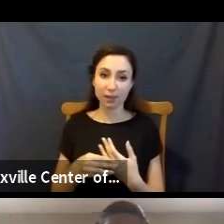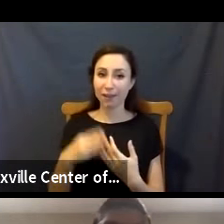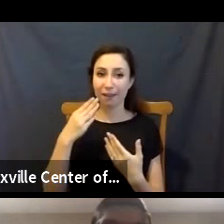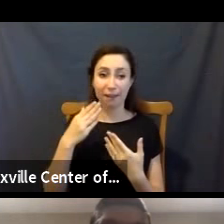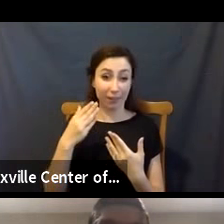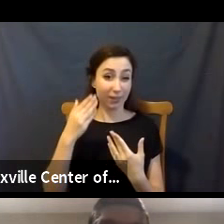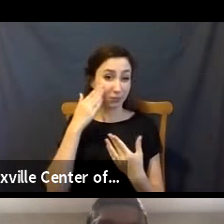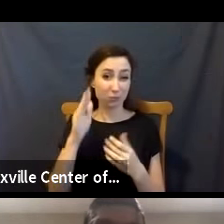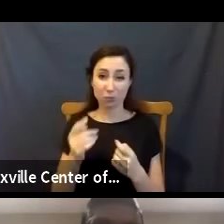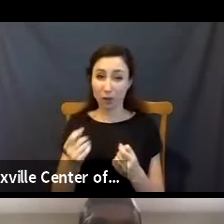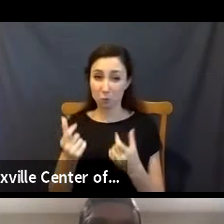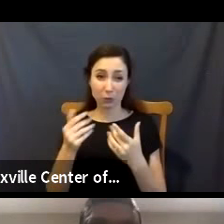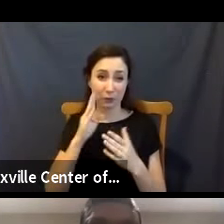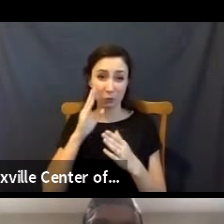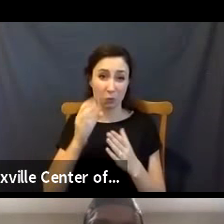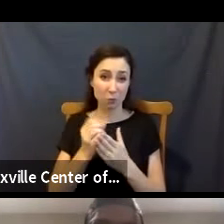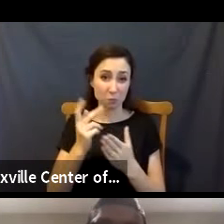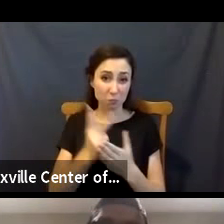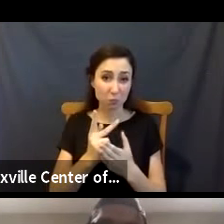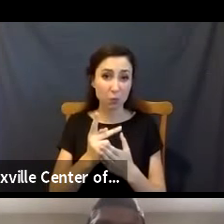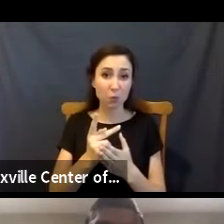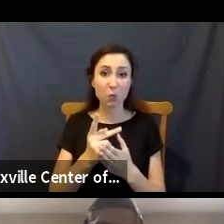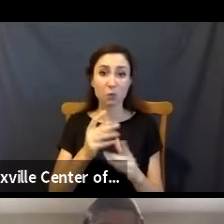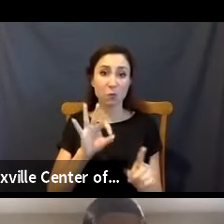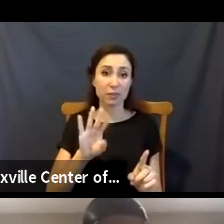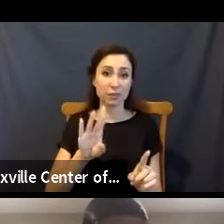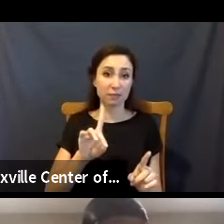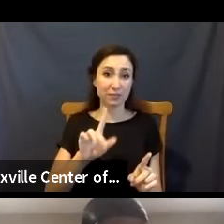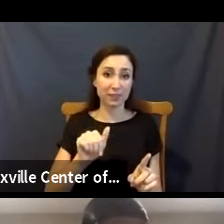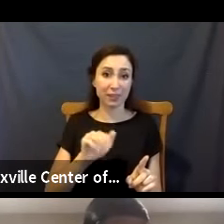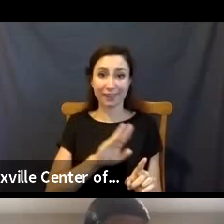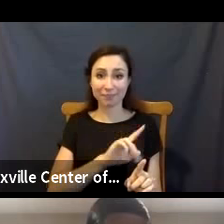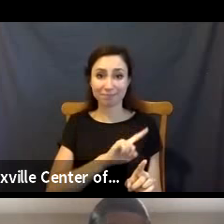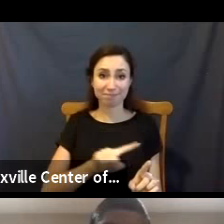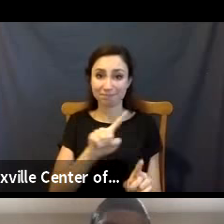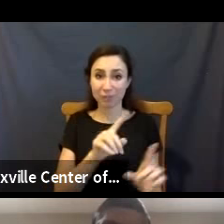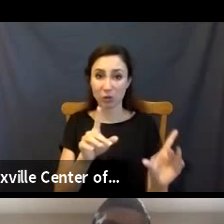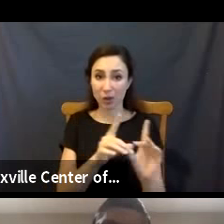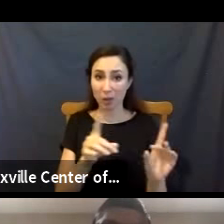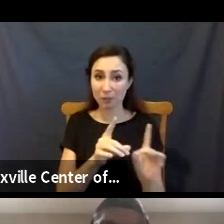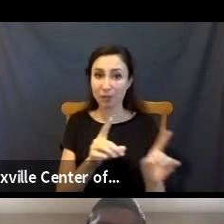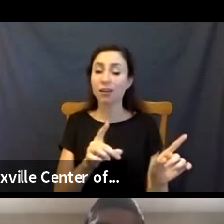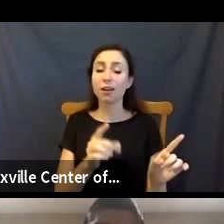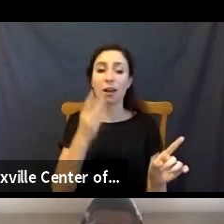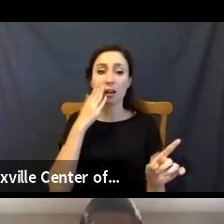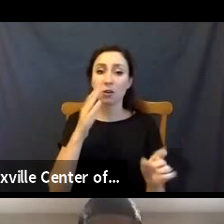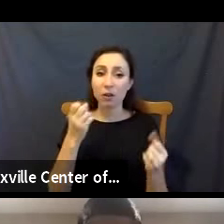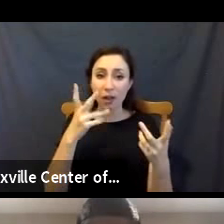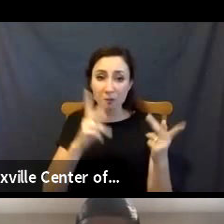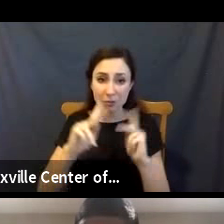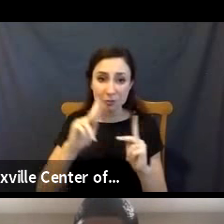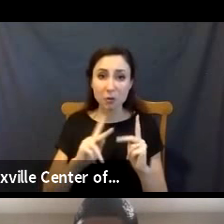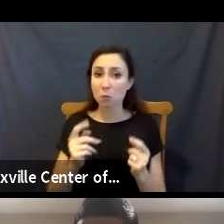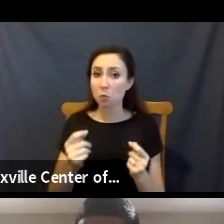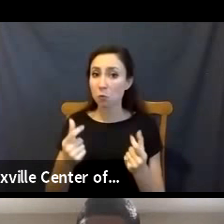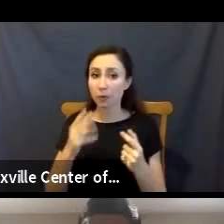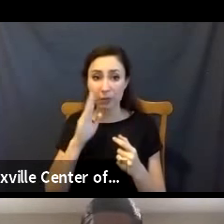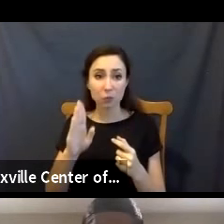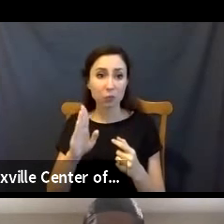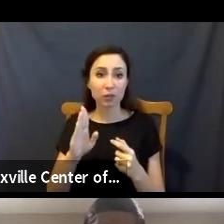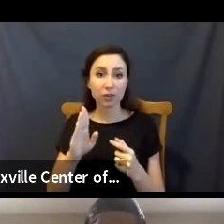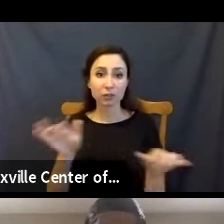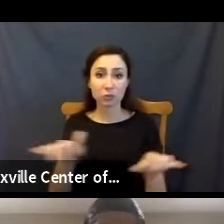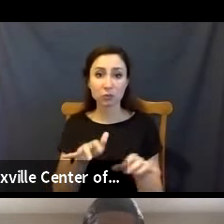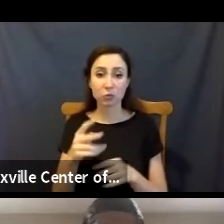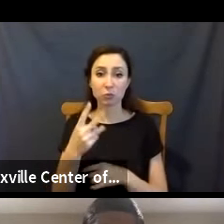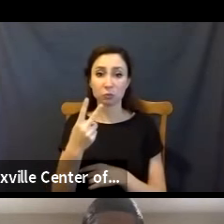quickly it's going to get approved with what the FDA is saying. And I don't know how many people and how quickly people are going to take this 2 vaccine